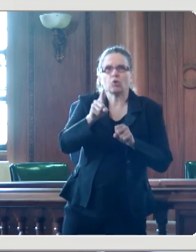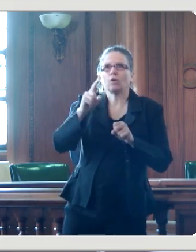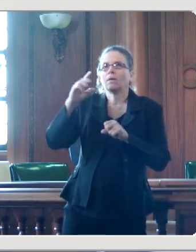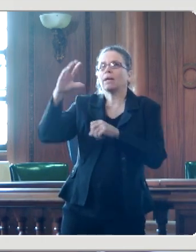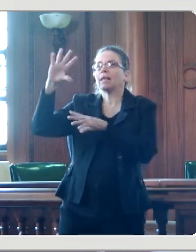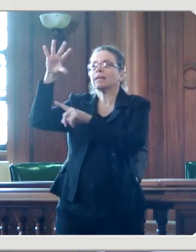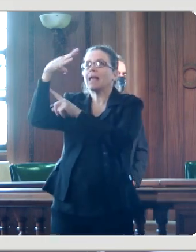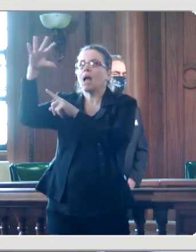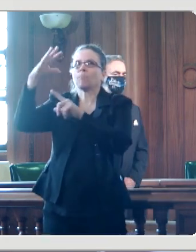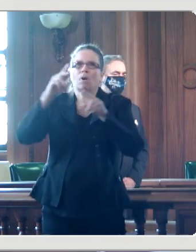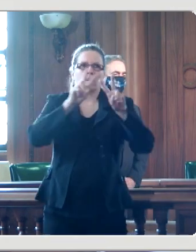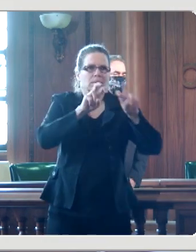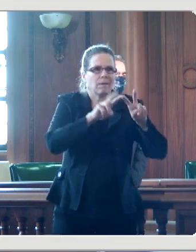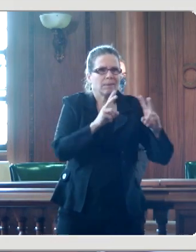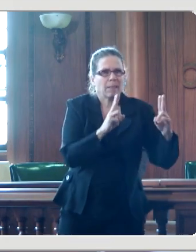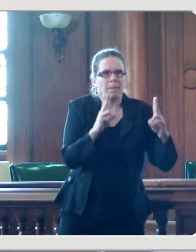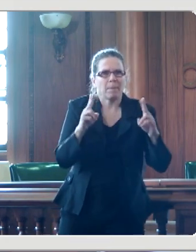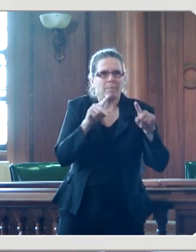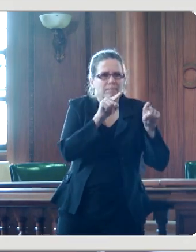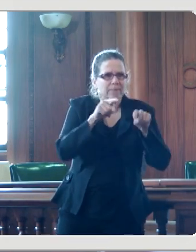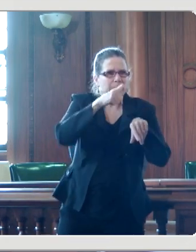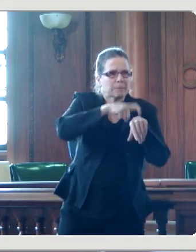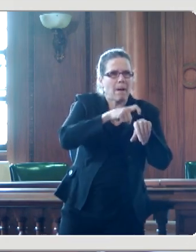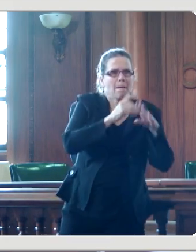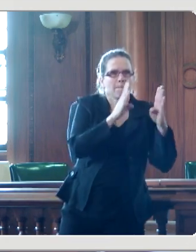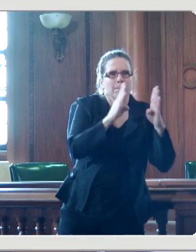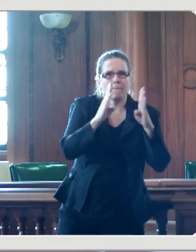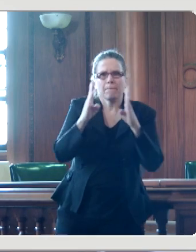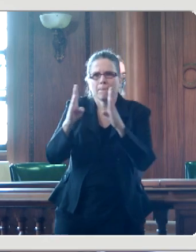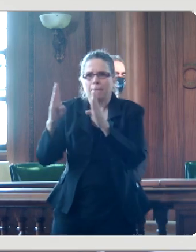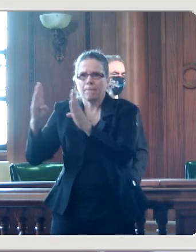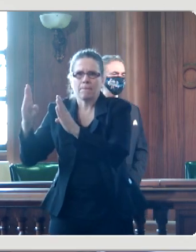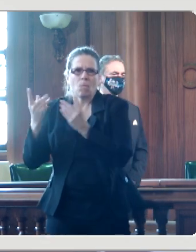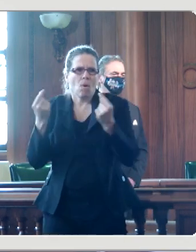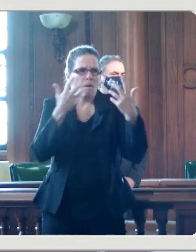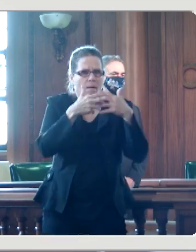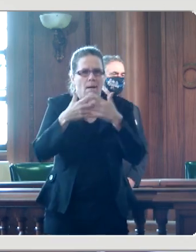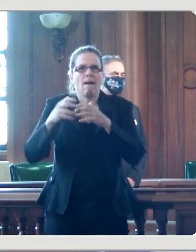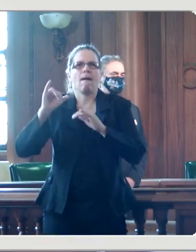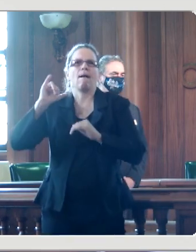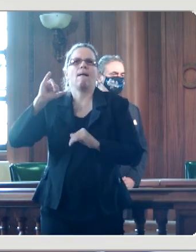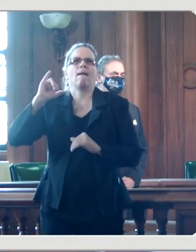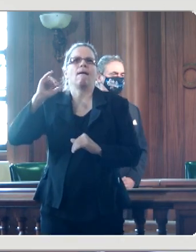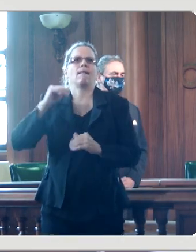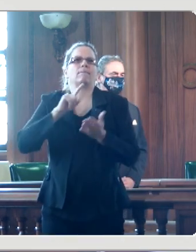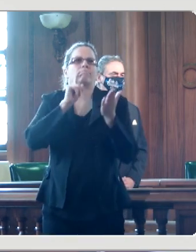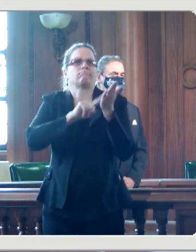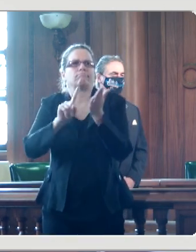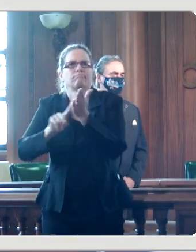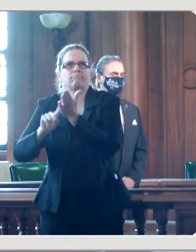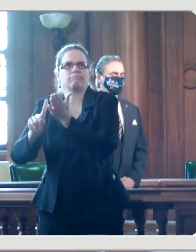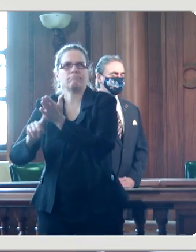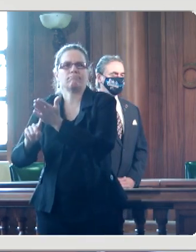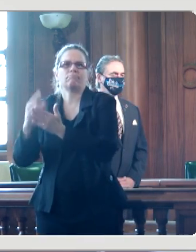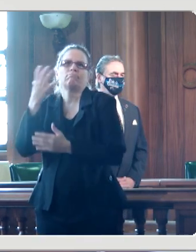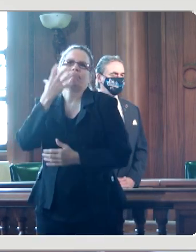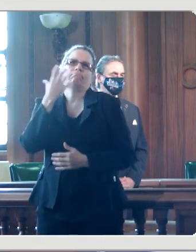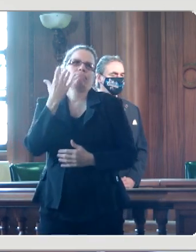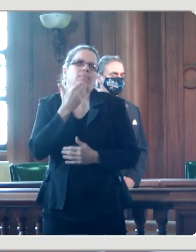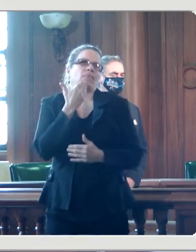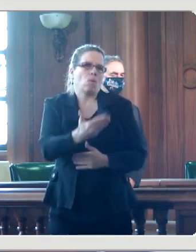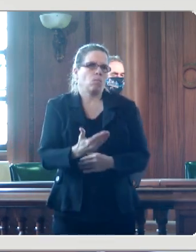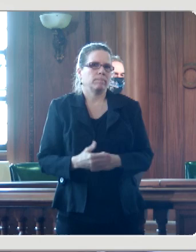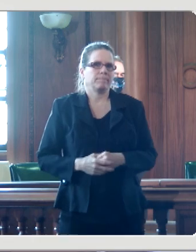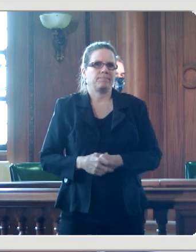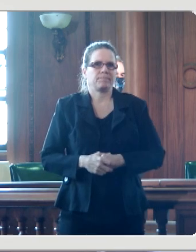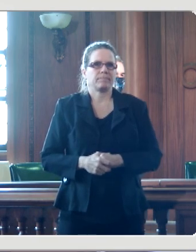in is deeply appreciated. As always, I thank everybody in the Springfield Police Department, both sworn and civilian,